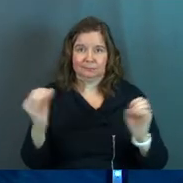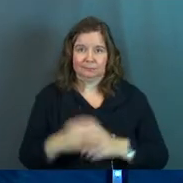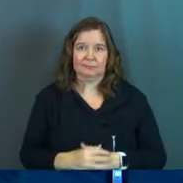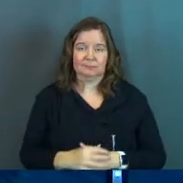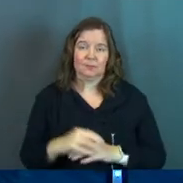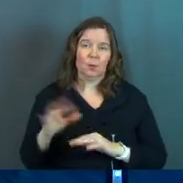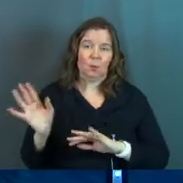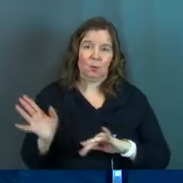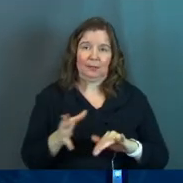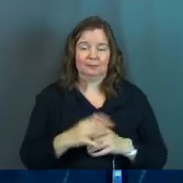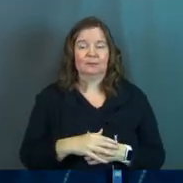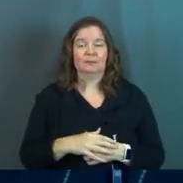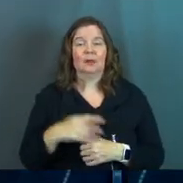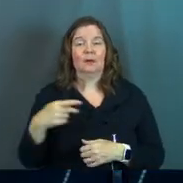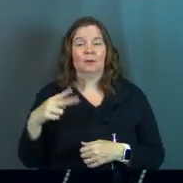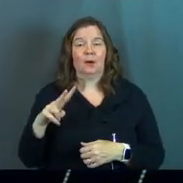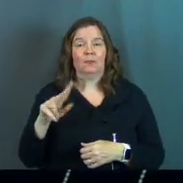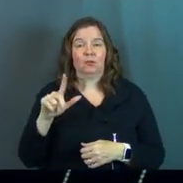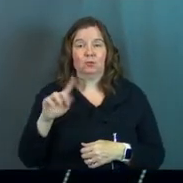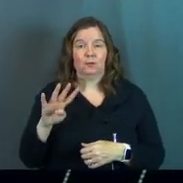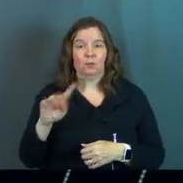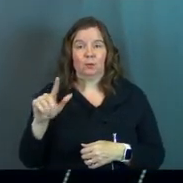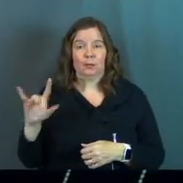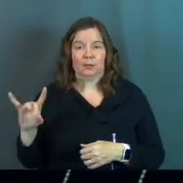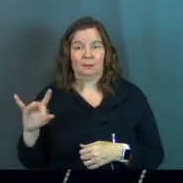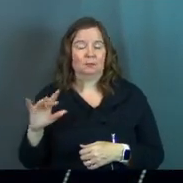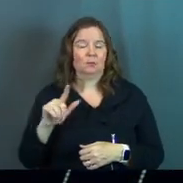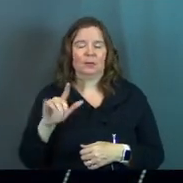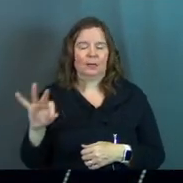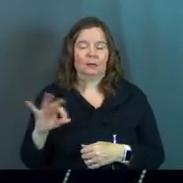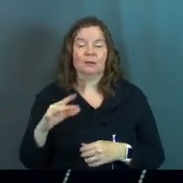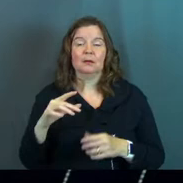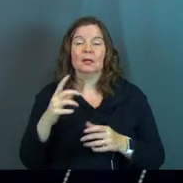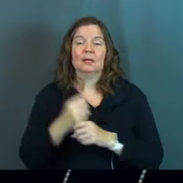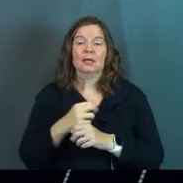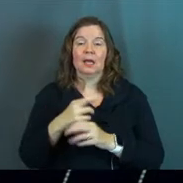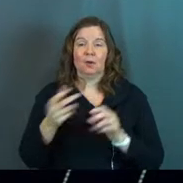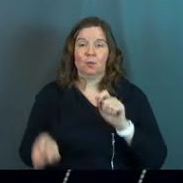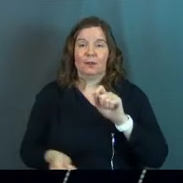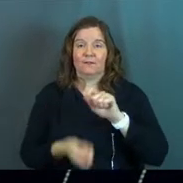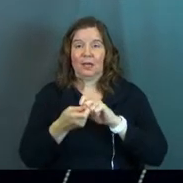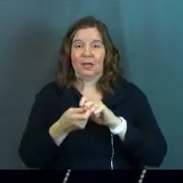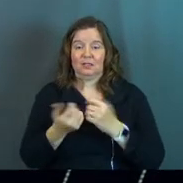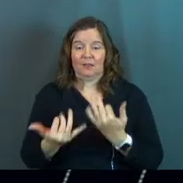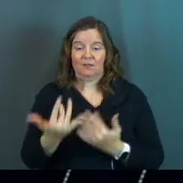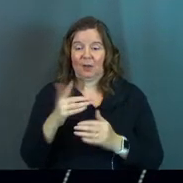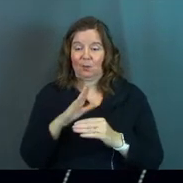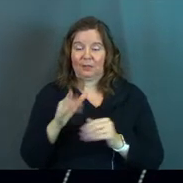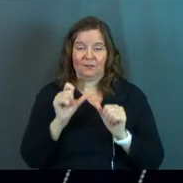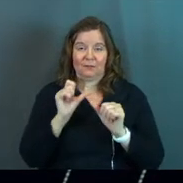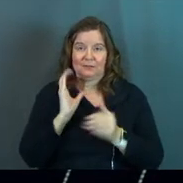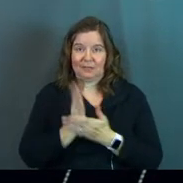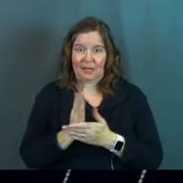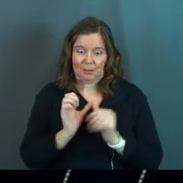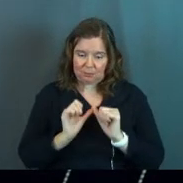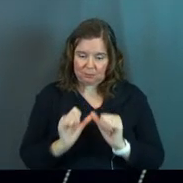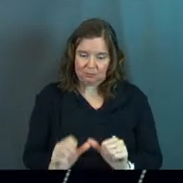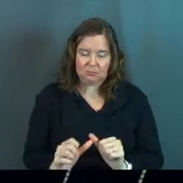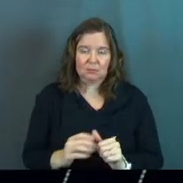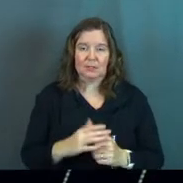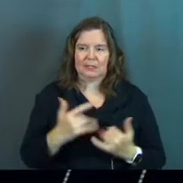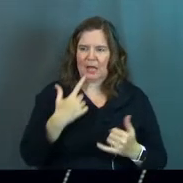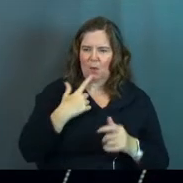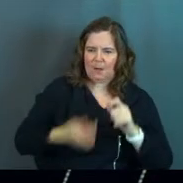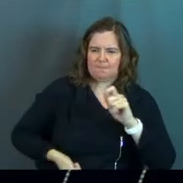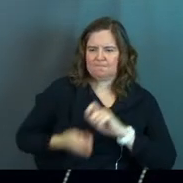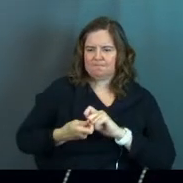Whew! Proverbs 24:29. Get revenge and then the fire will never stop. Don't say, now I can pay them back for what they've done